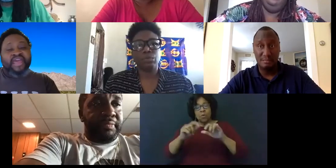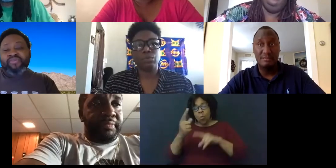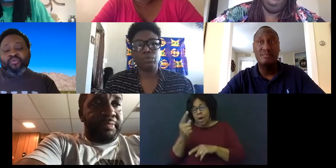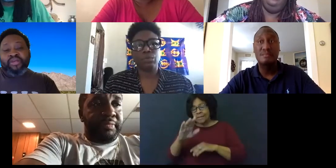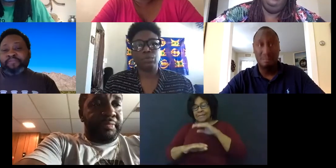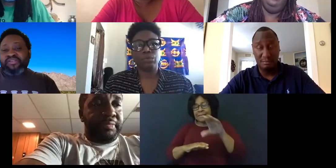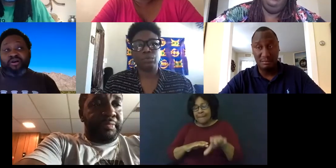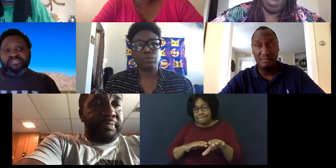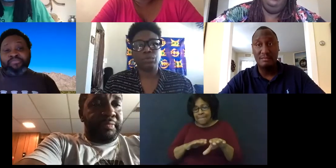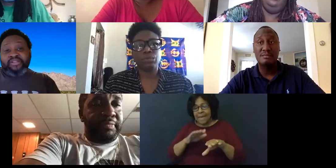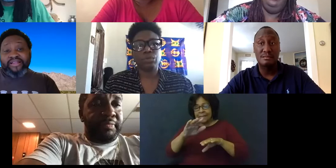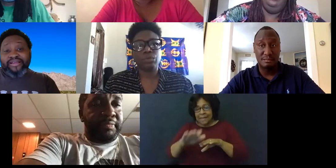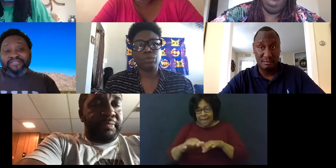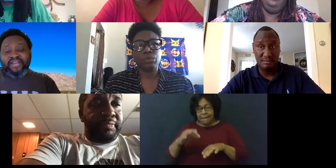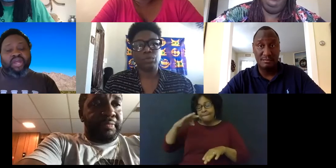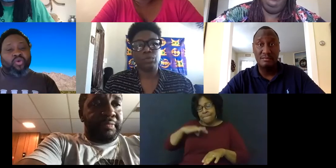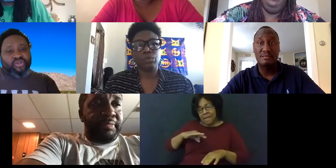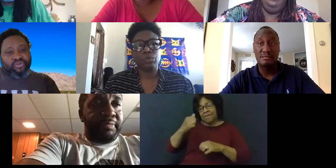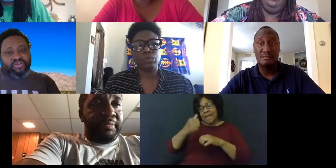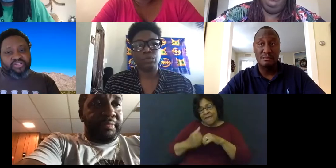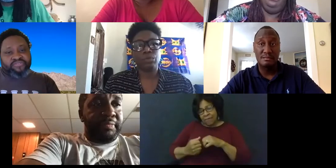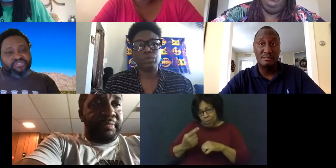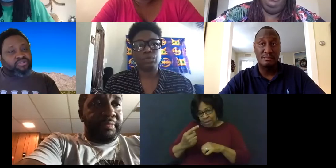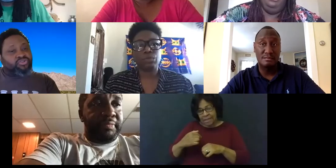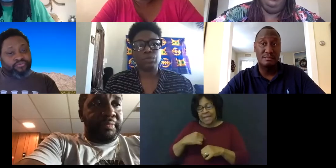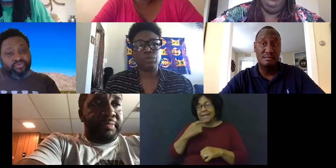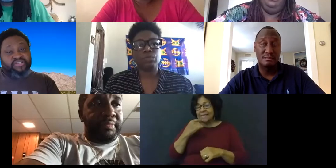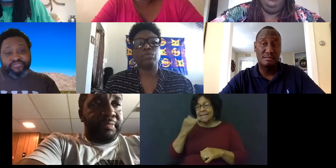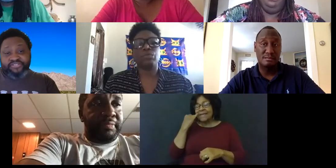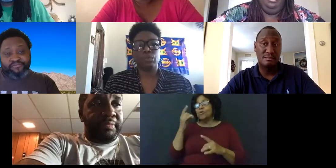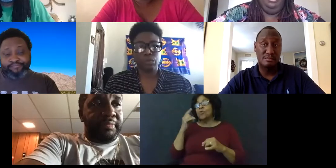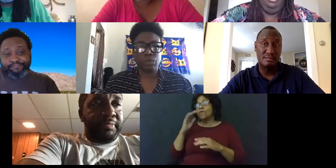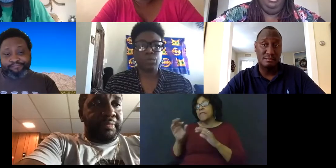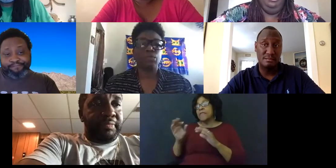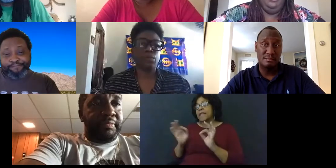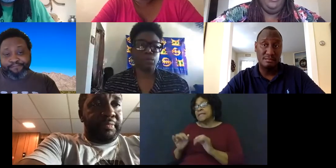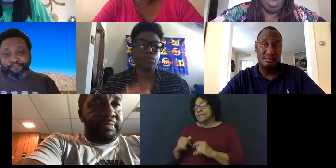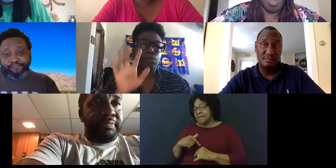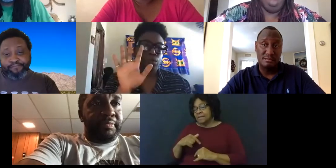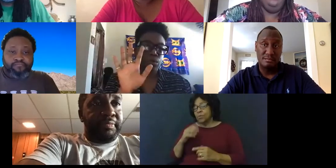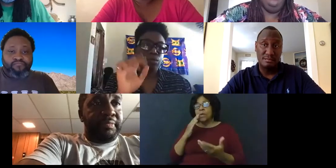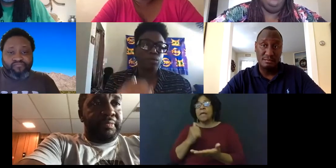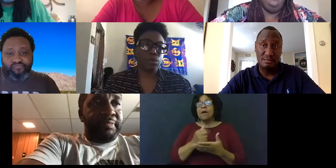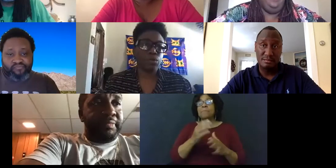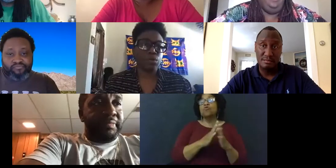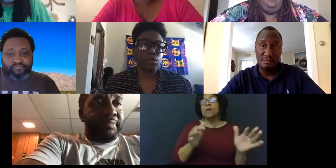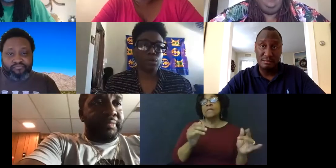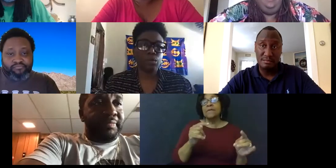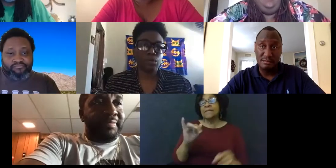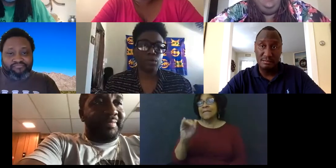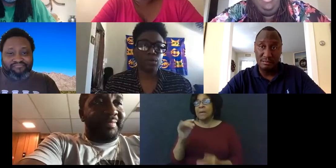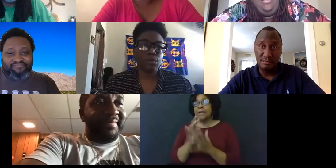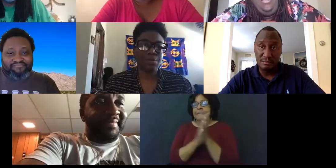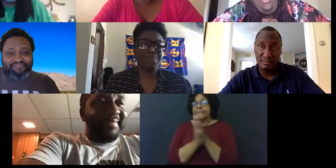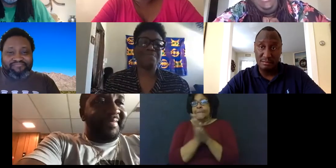benefit everyone, because ultimately, like I said, what you do for the least of us, you do for the rest of us. Hey, Imani, you chopping at the bit, so I can